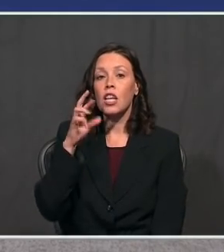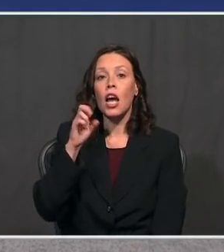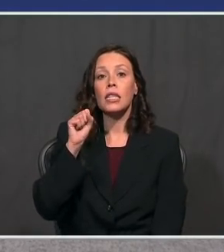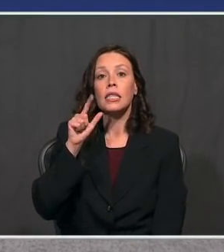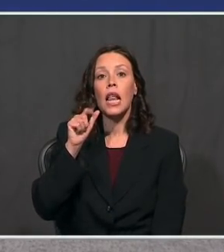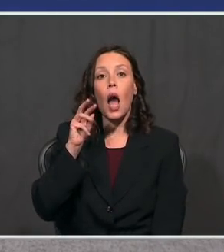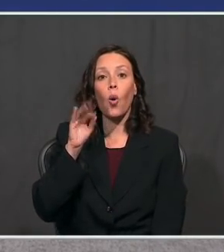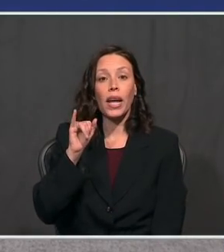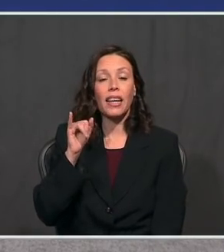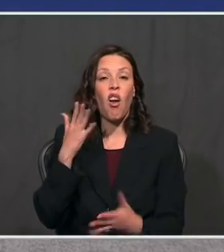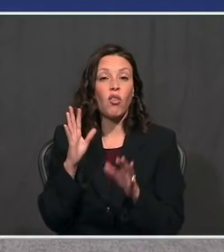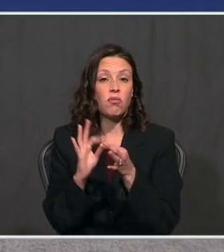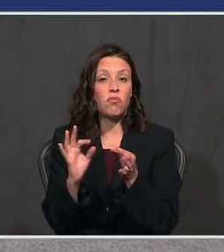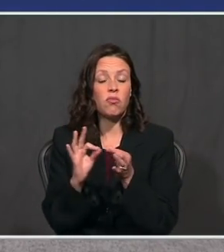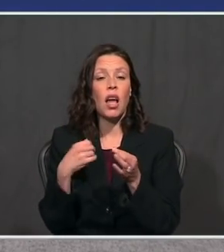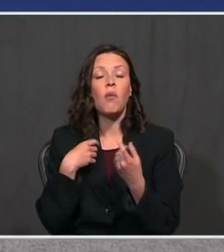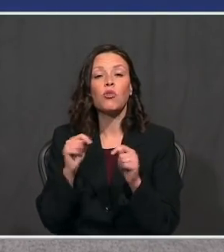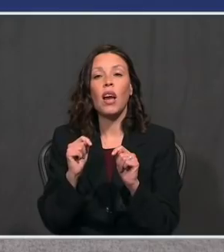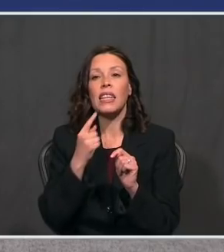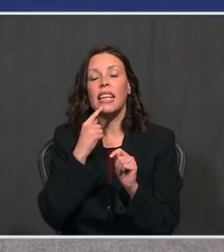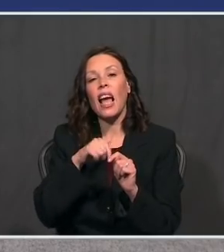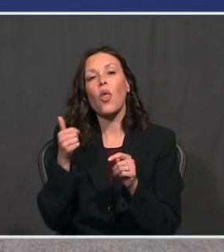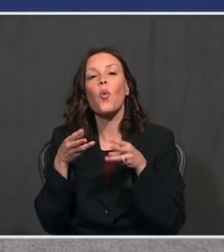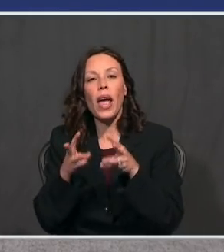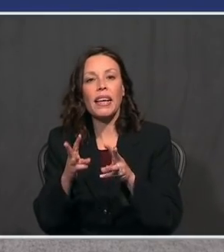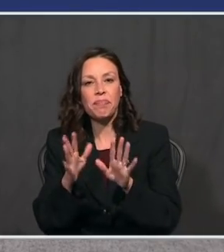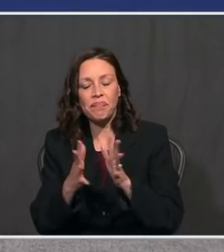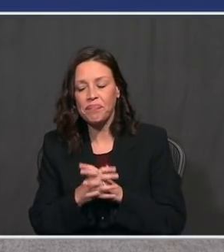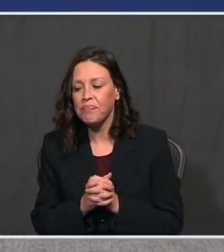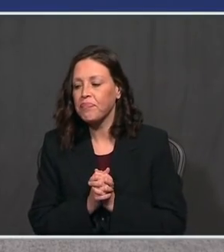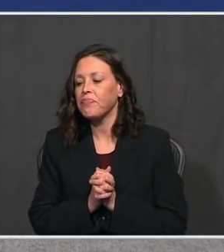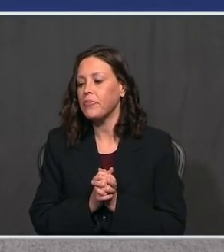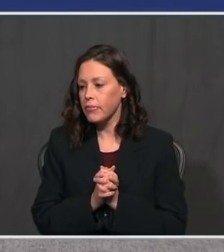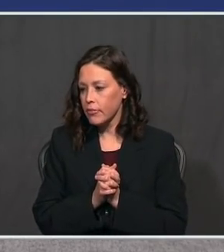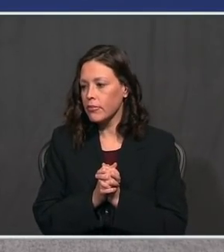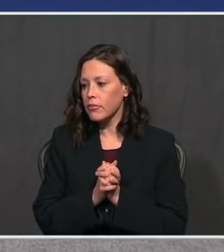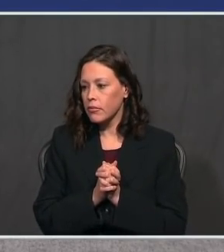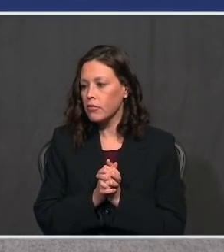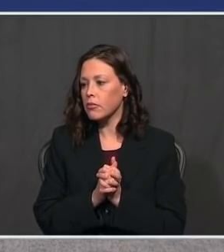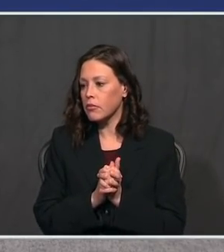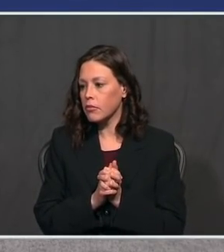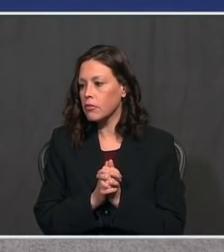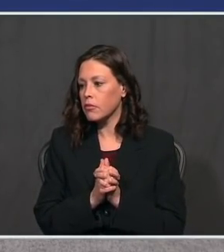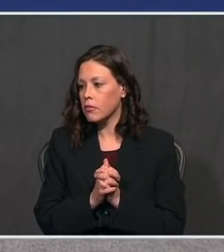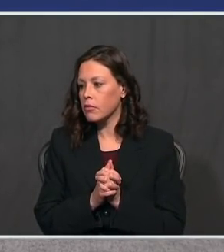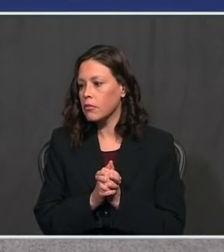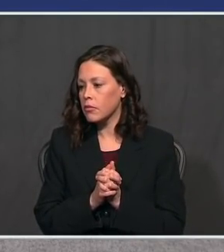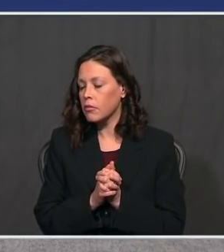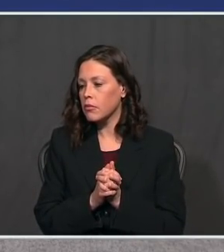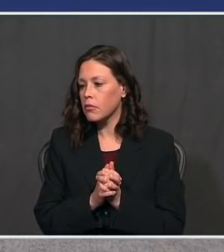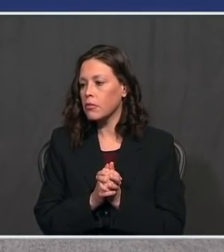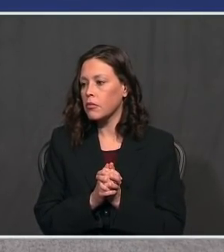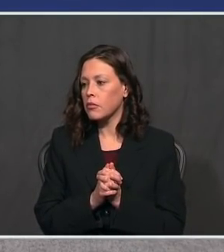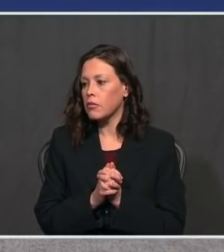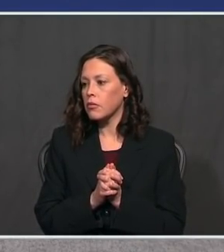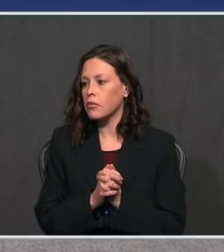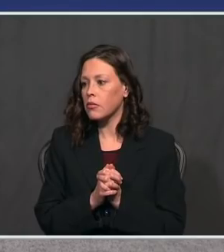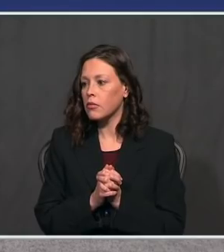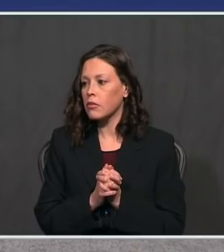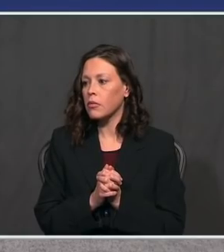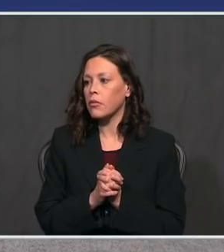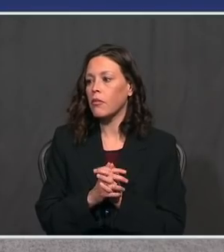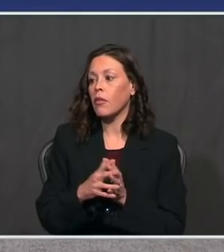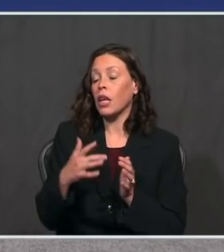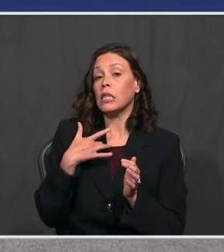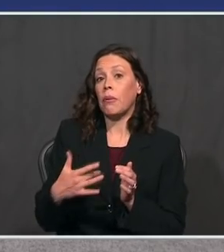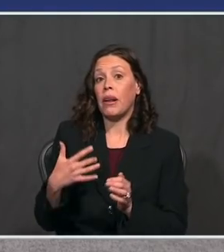alluded to this, but I'll just kind of try to say it in a different way. You know, normally vaccine development is something that is de-risked